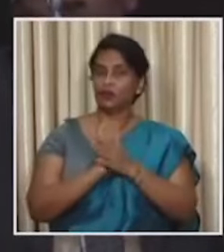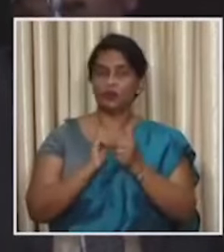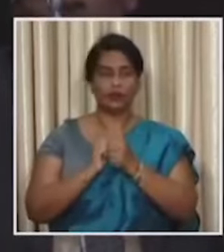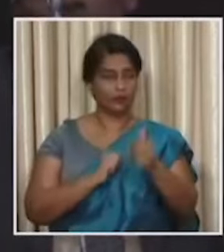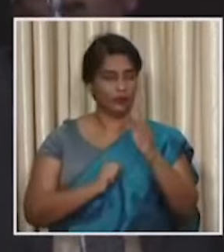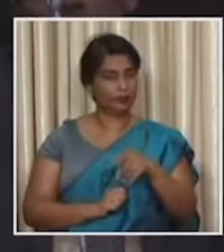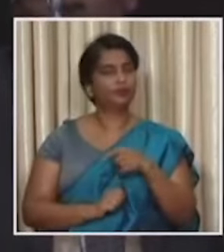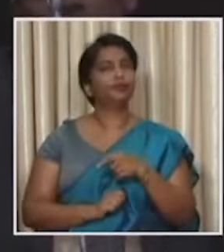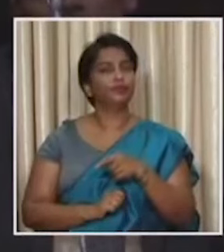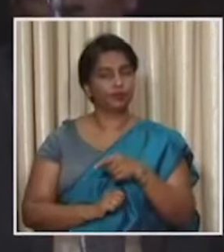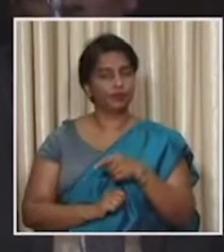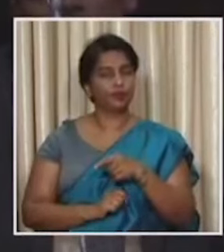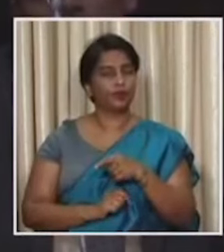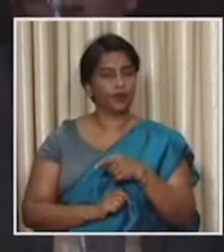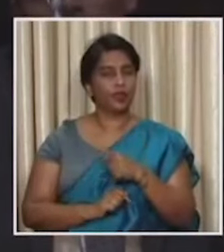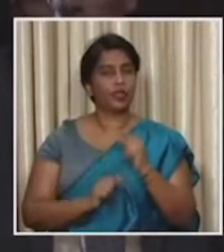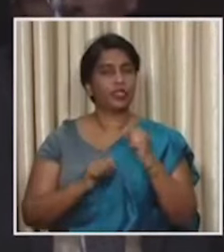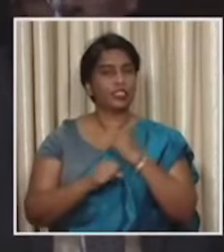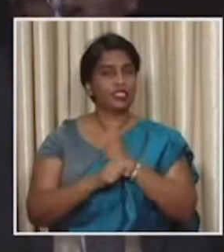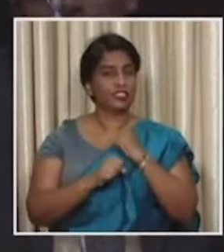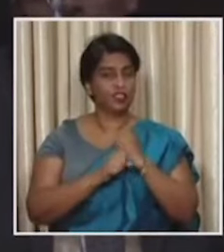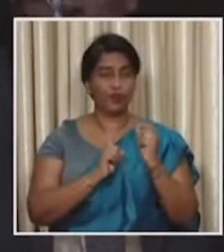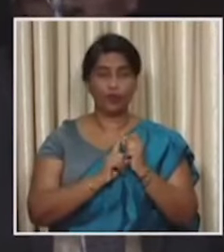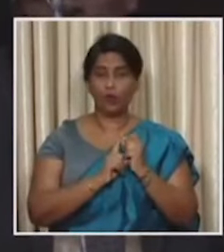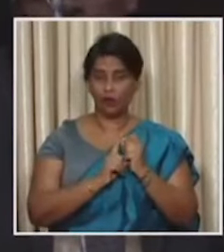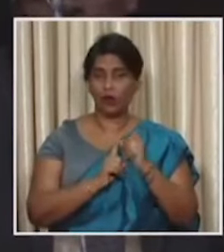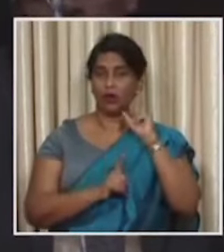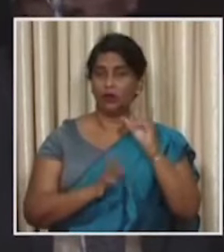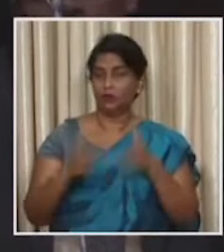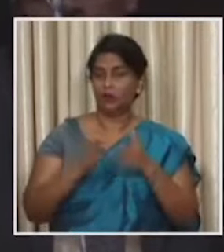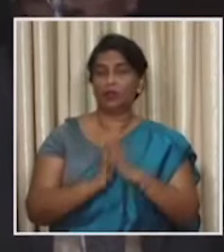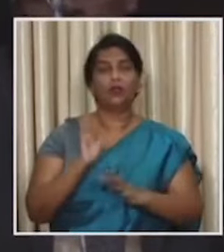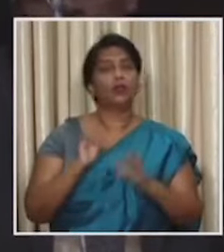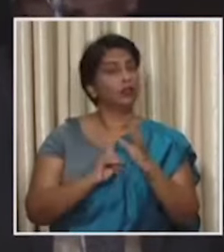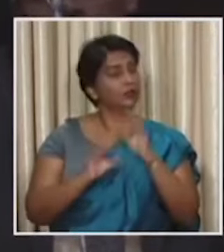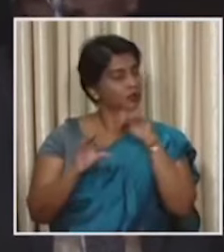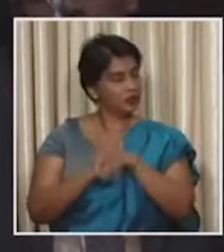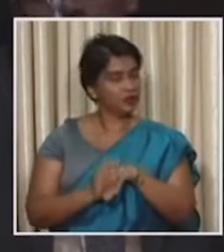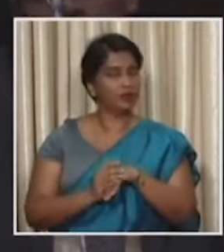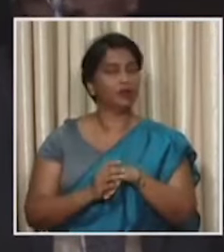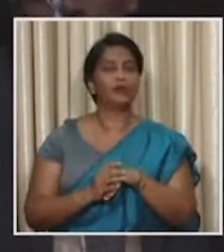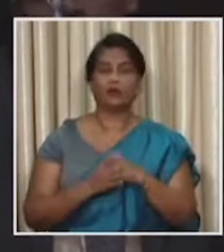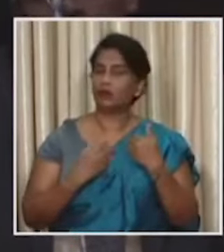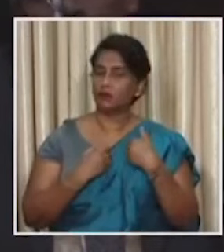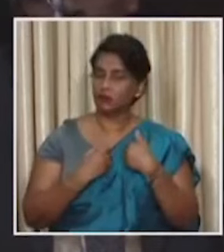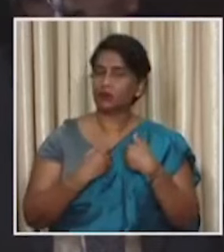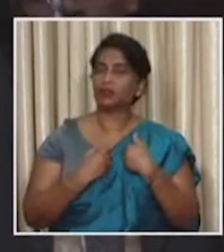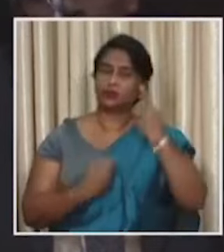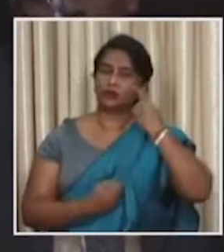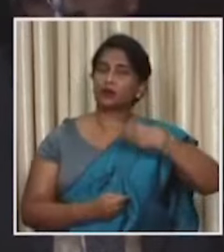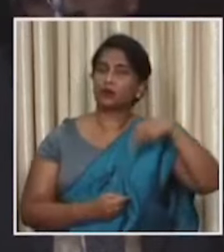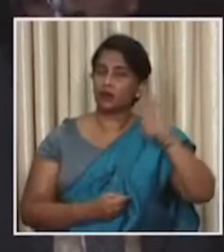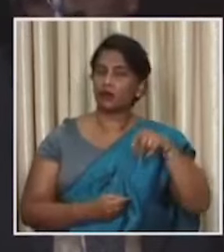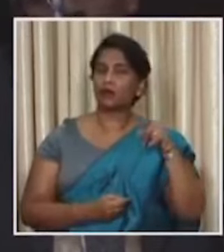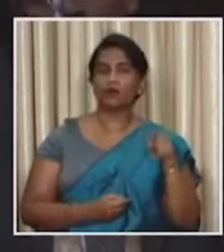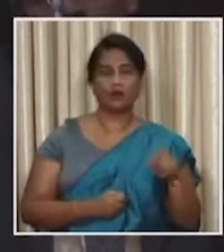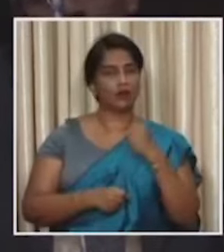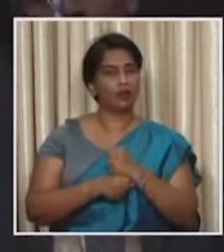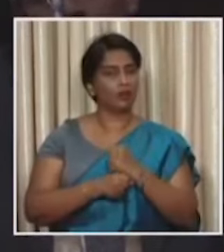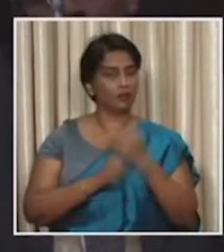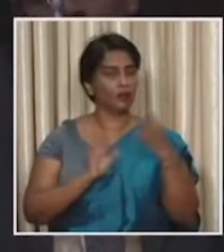became a cabinet minister. And we believed in fully cooperating. You know,